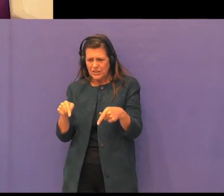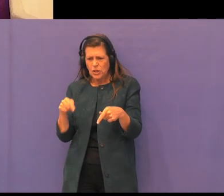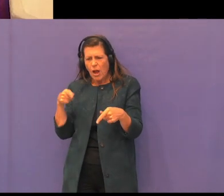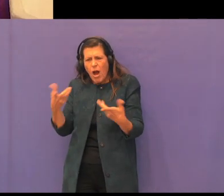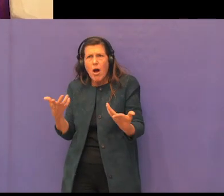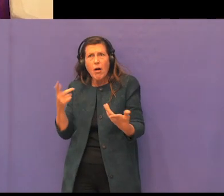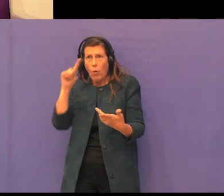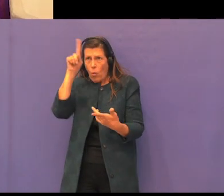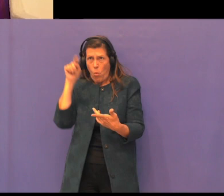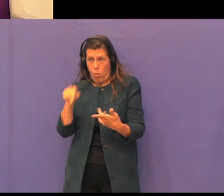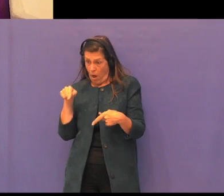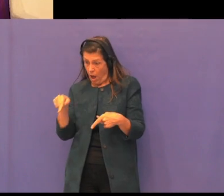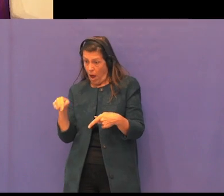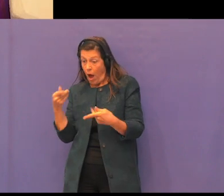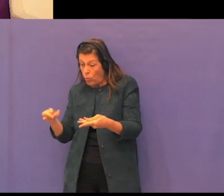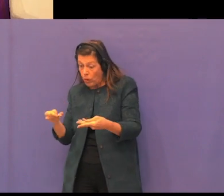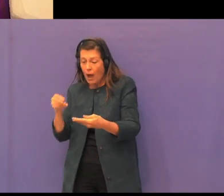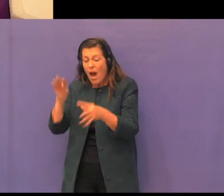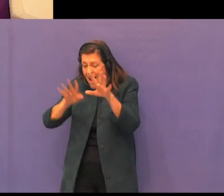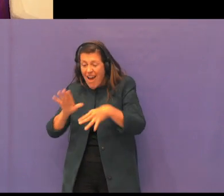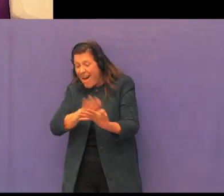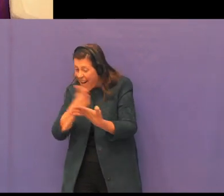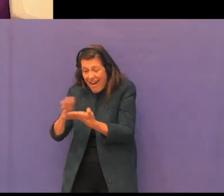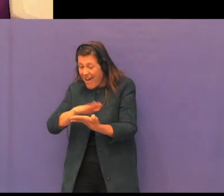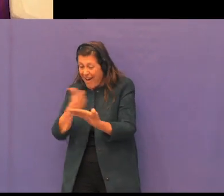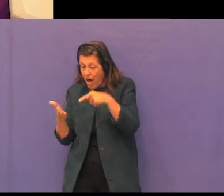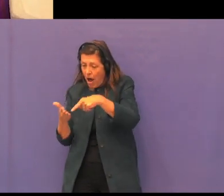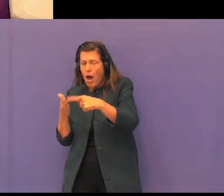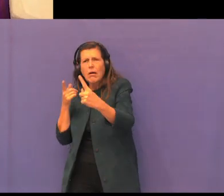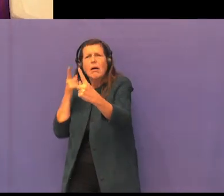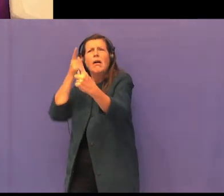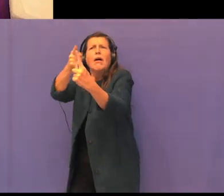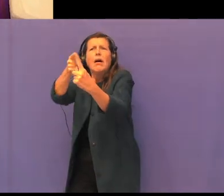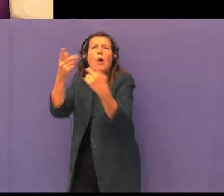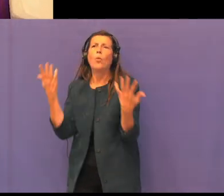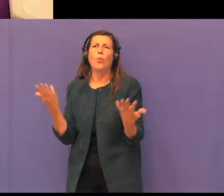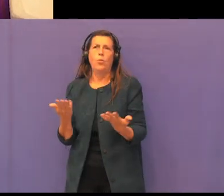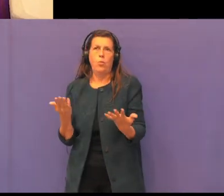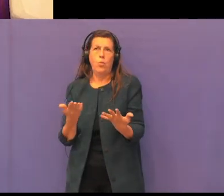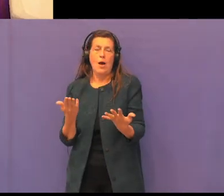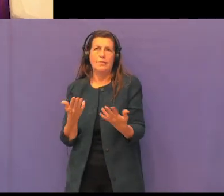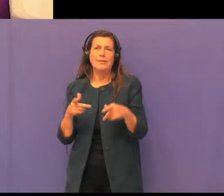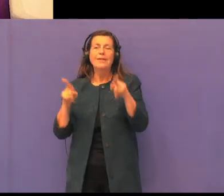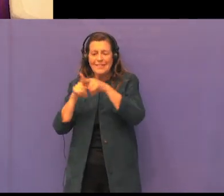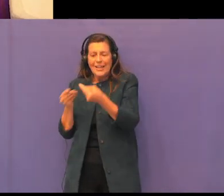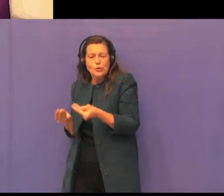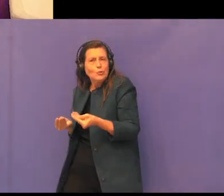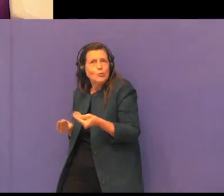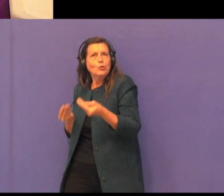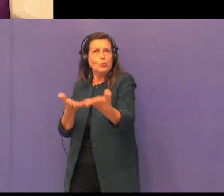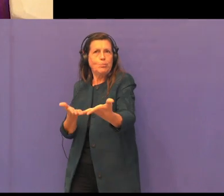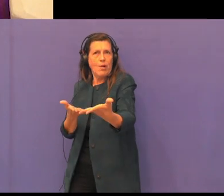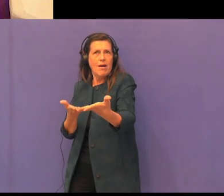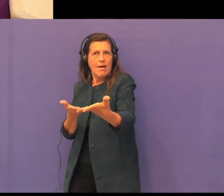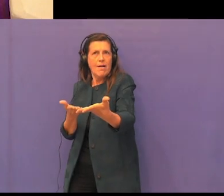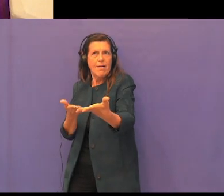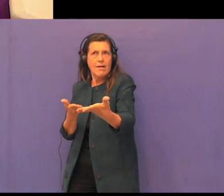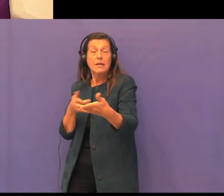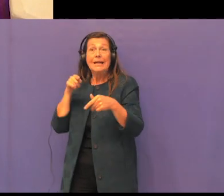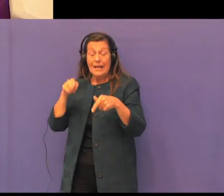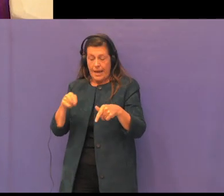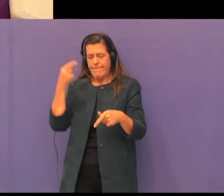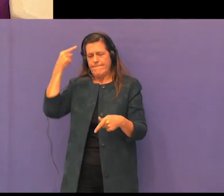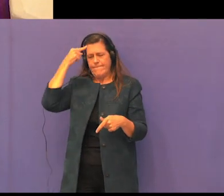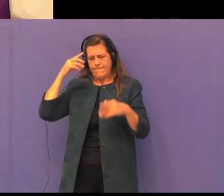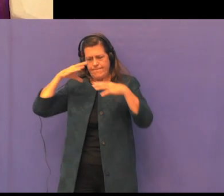the supply side of things. And this is where, and if you concentrate on that, you can then tend to very, very often kind of privilege the machine